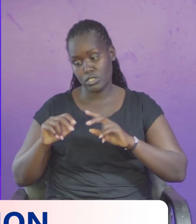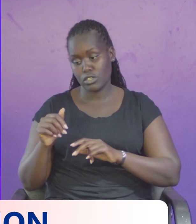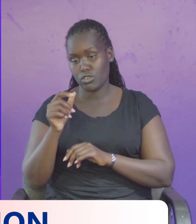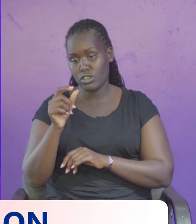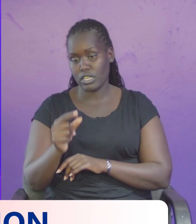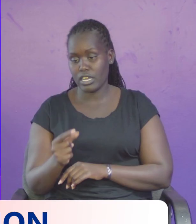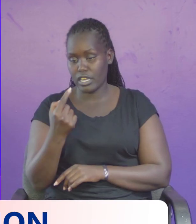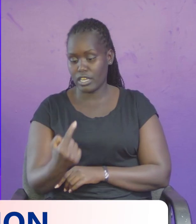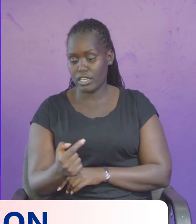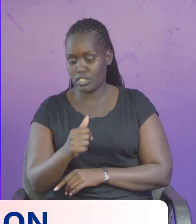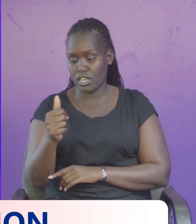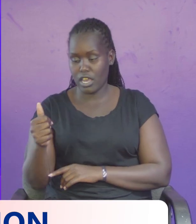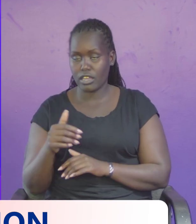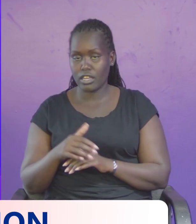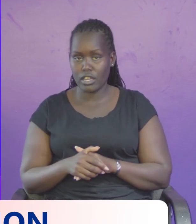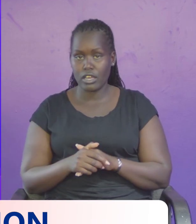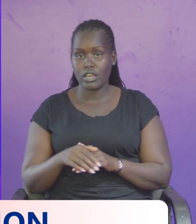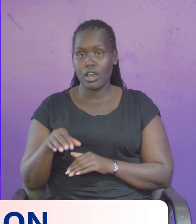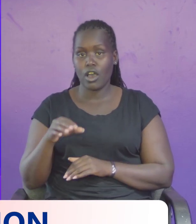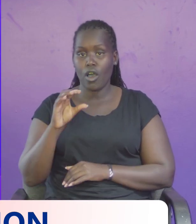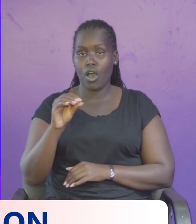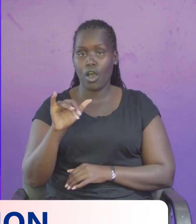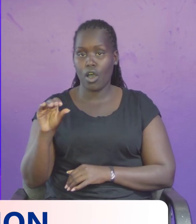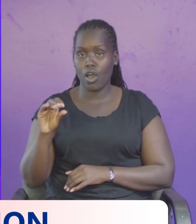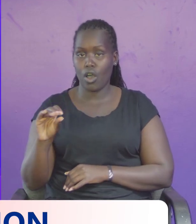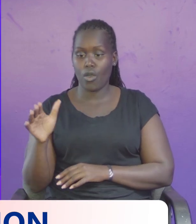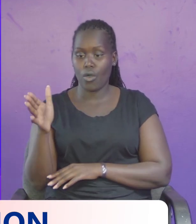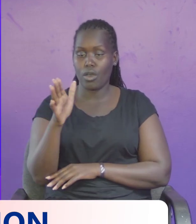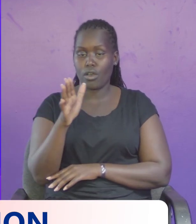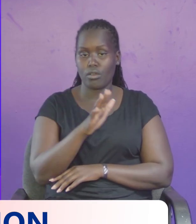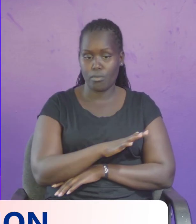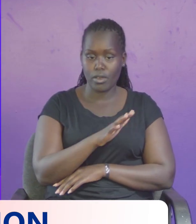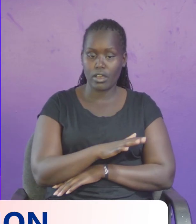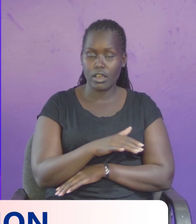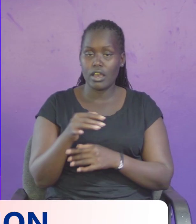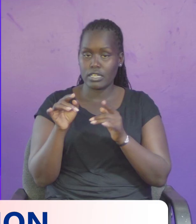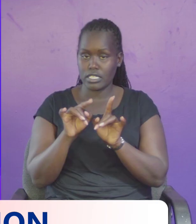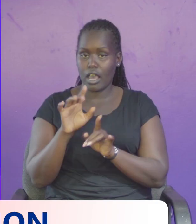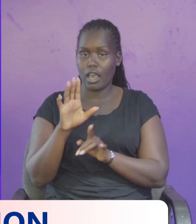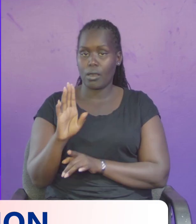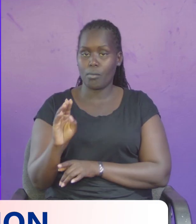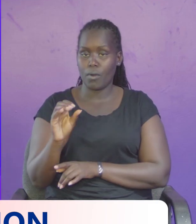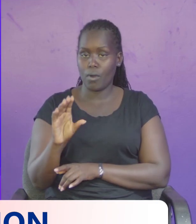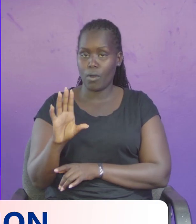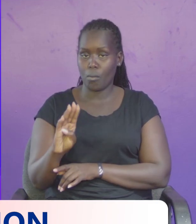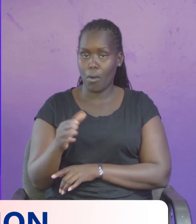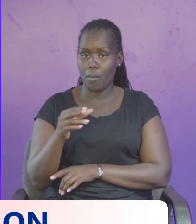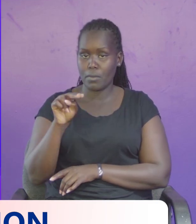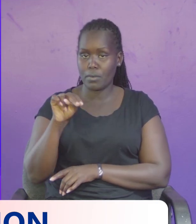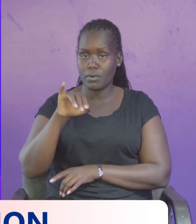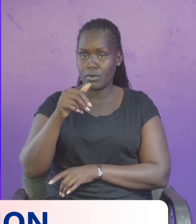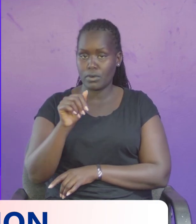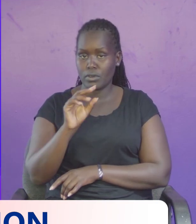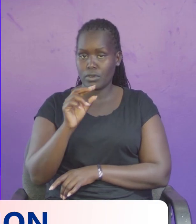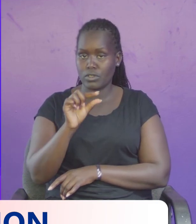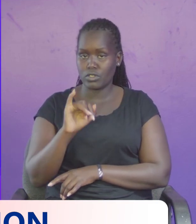By the way, Oyoo is back, and Njagi. Yeah.